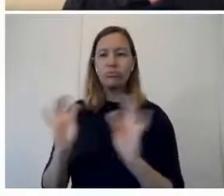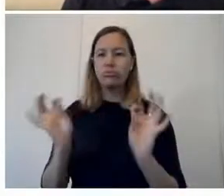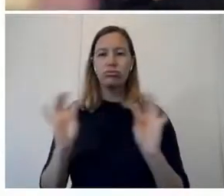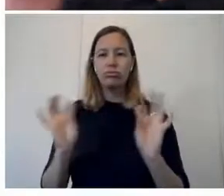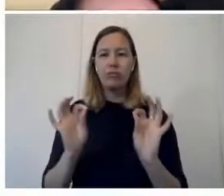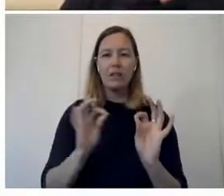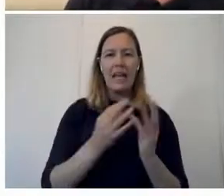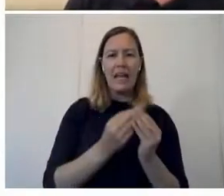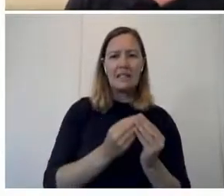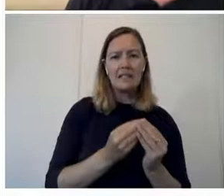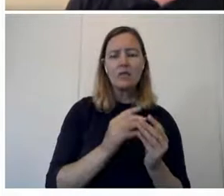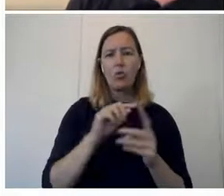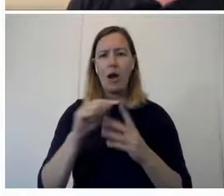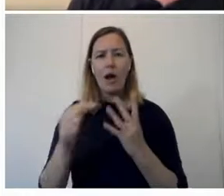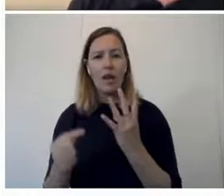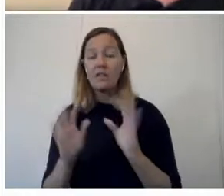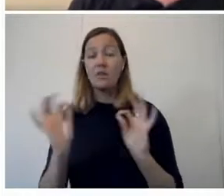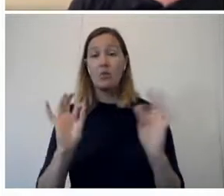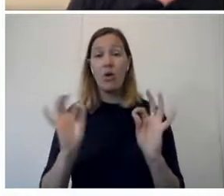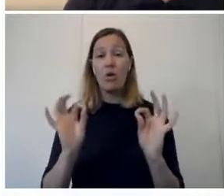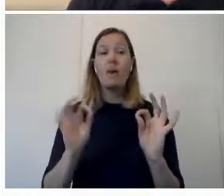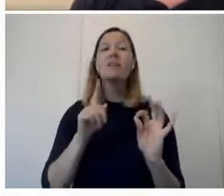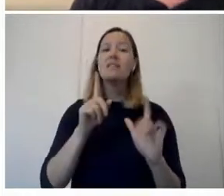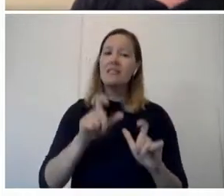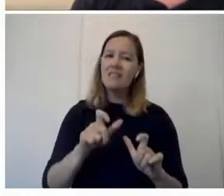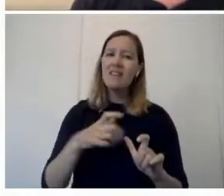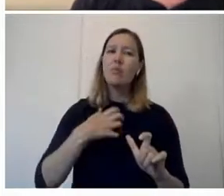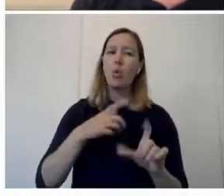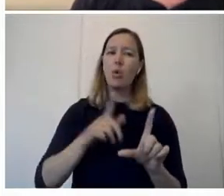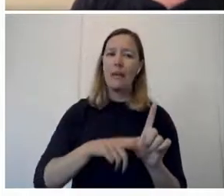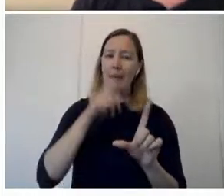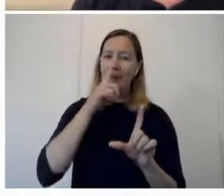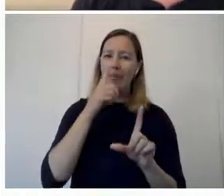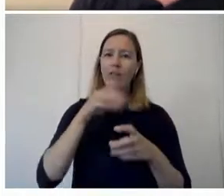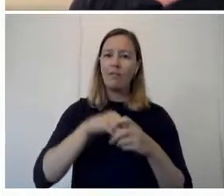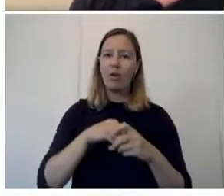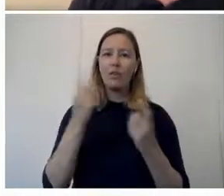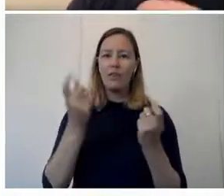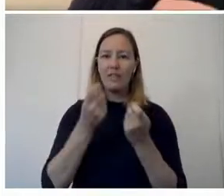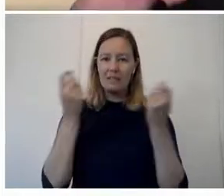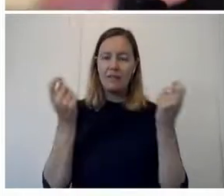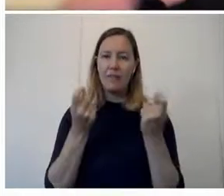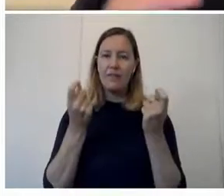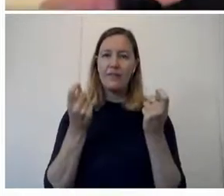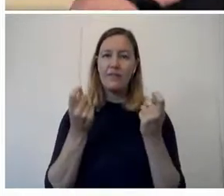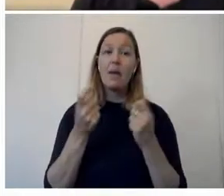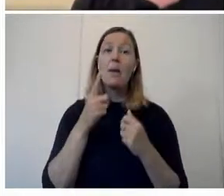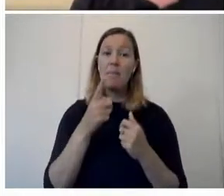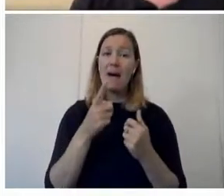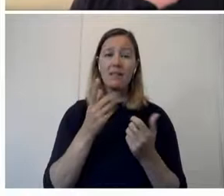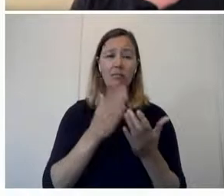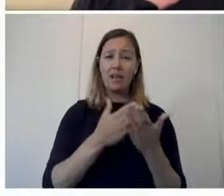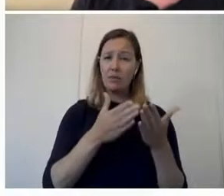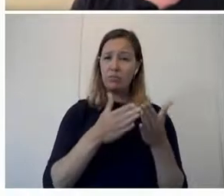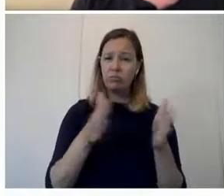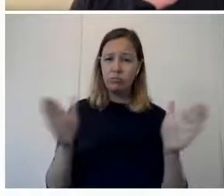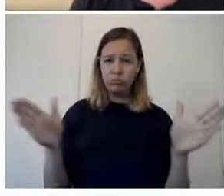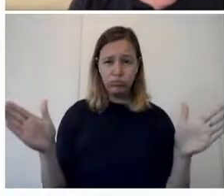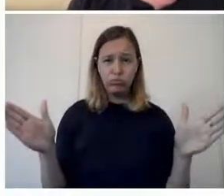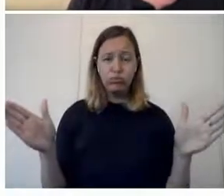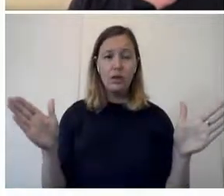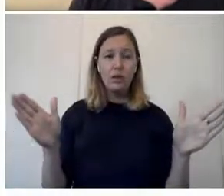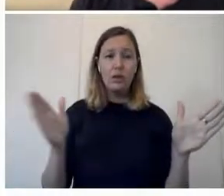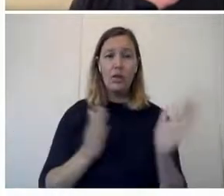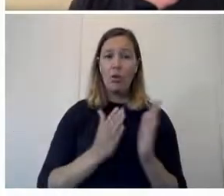They attract more. Now, it still attracts more younger people. Younger people like festivals, but it's across the board in terms of culture